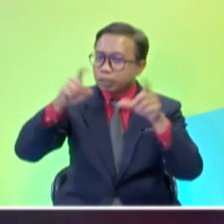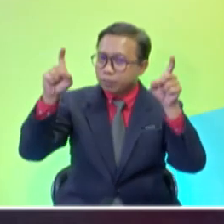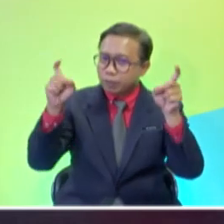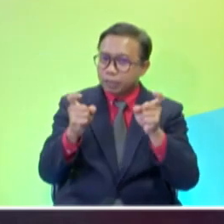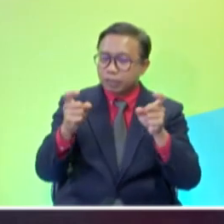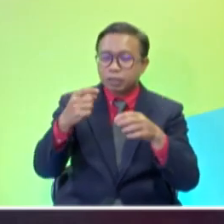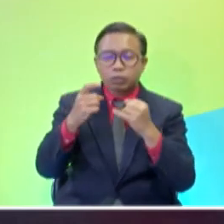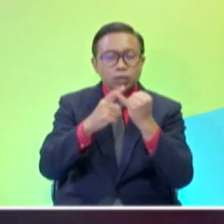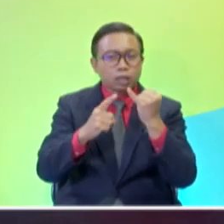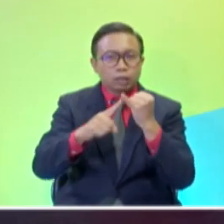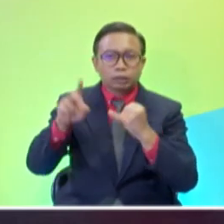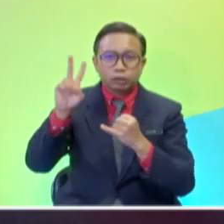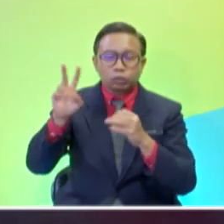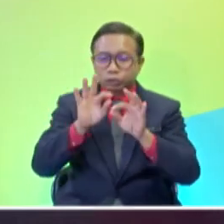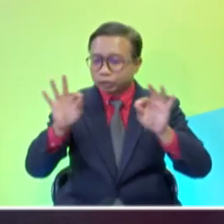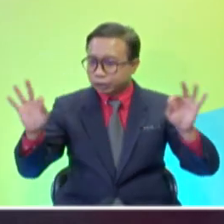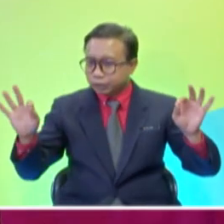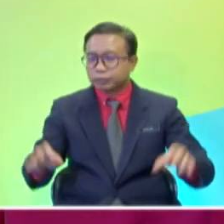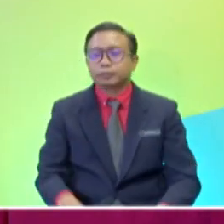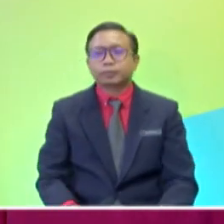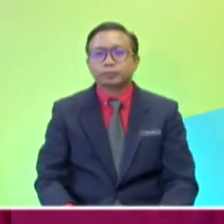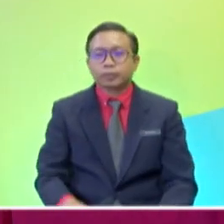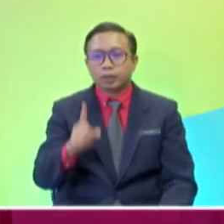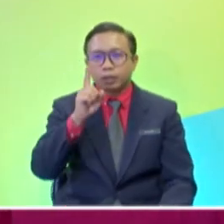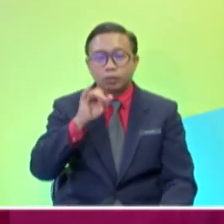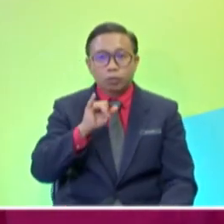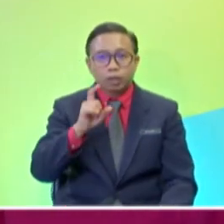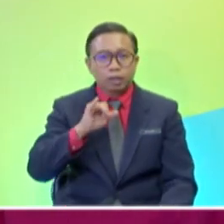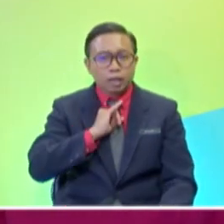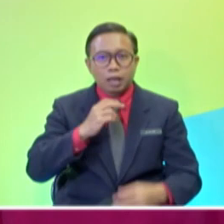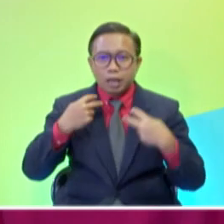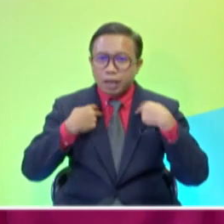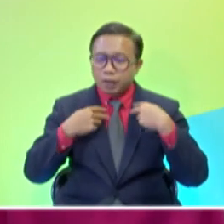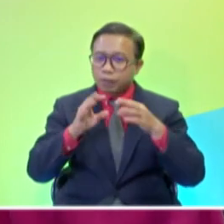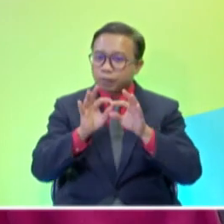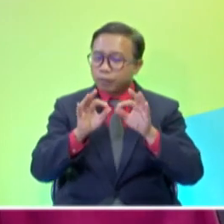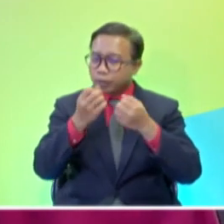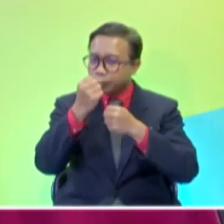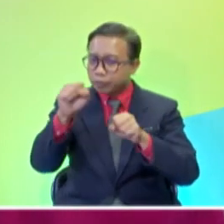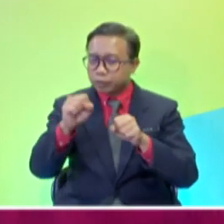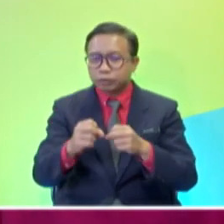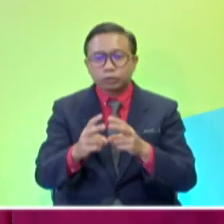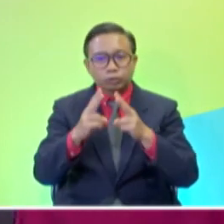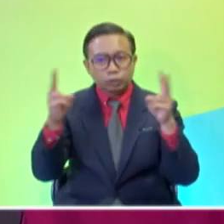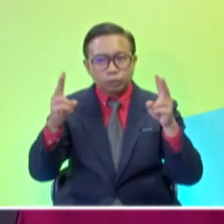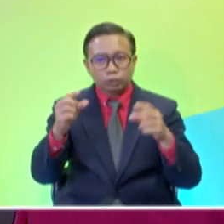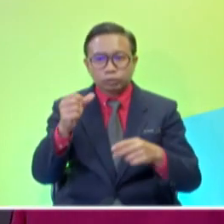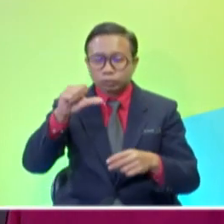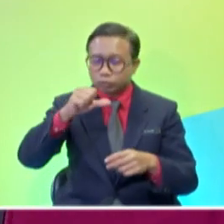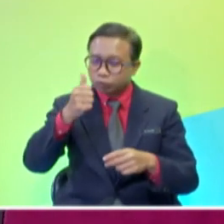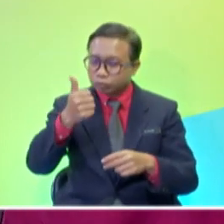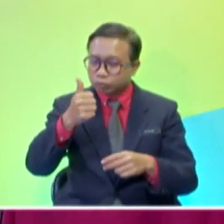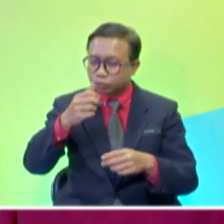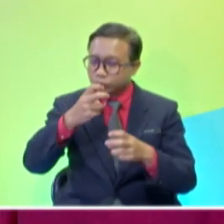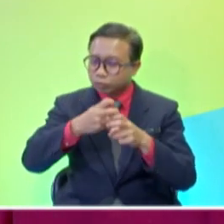to the last 2 sentences. Right. But the ones that I have prepared is a little bit challenging. Yes, you need to identify